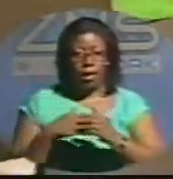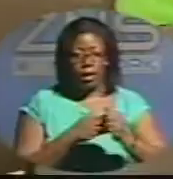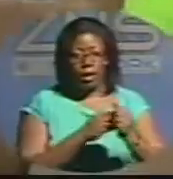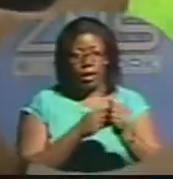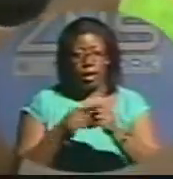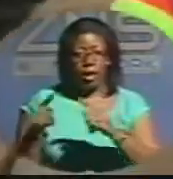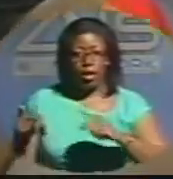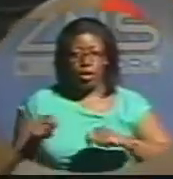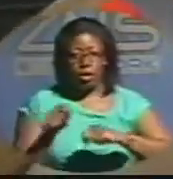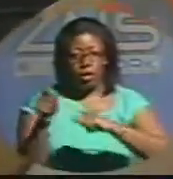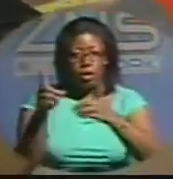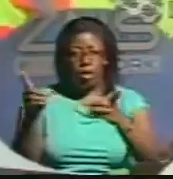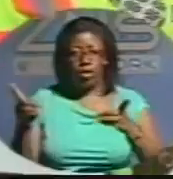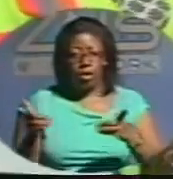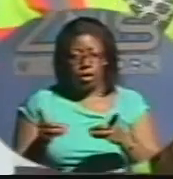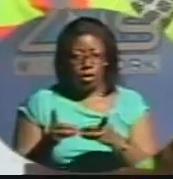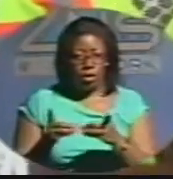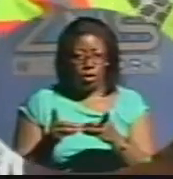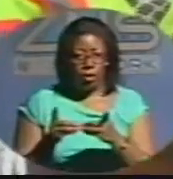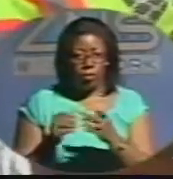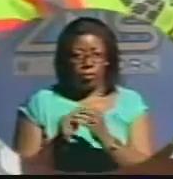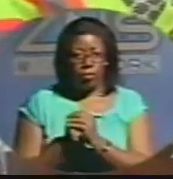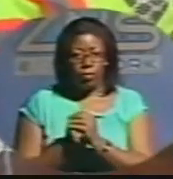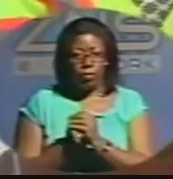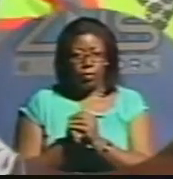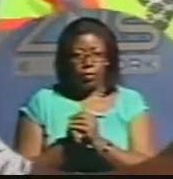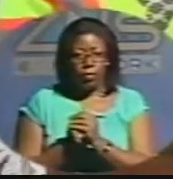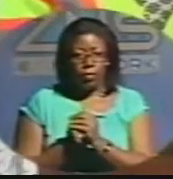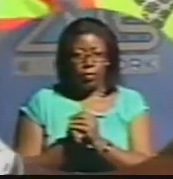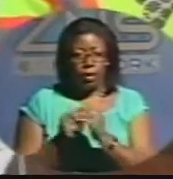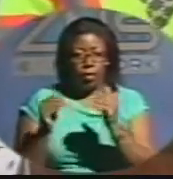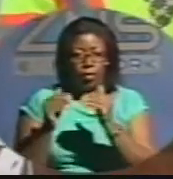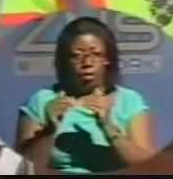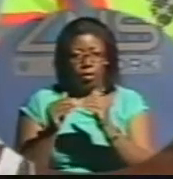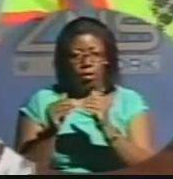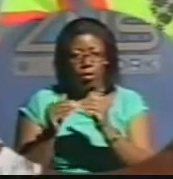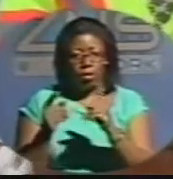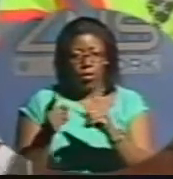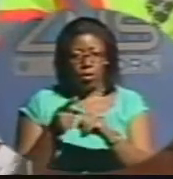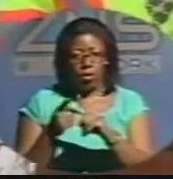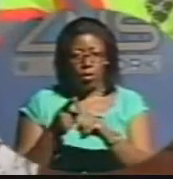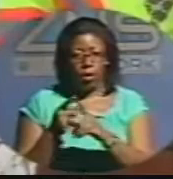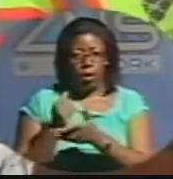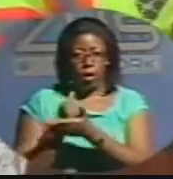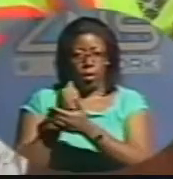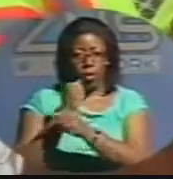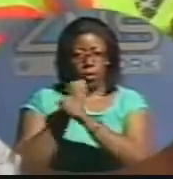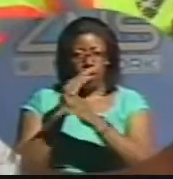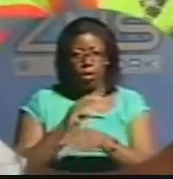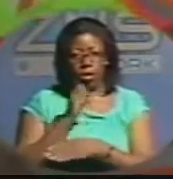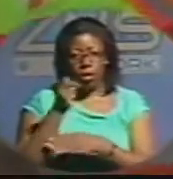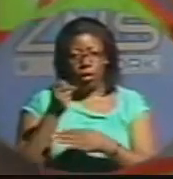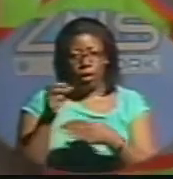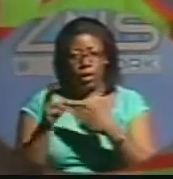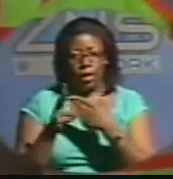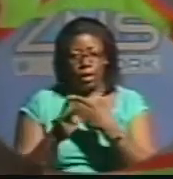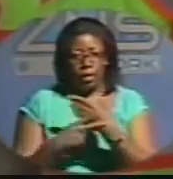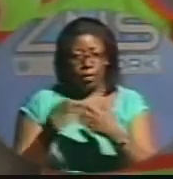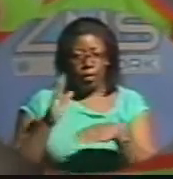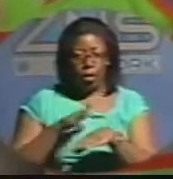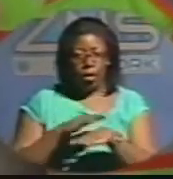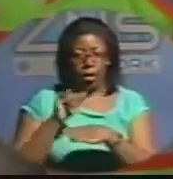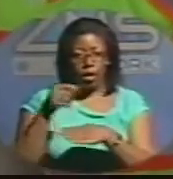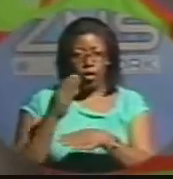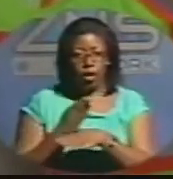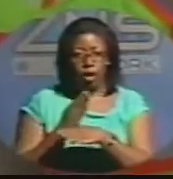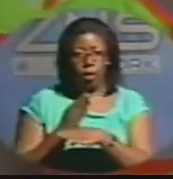tourist destination in the region. Apart from noting measures taken by contractors to accommodate workers and ensure their safety on the job, Sir